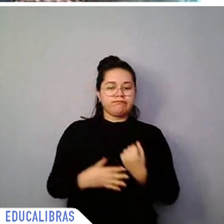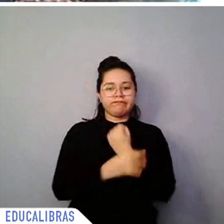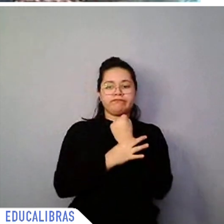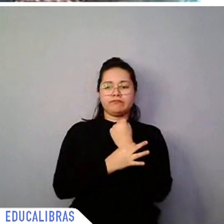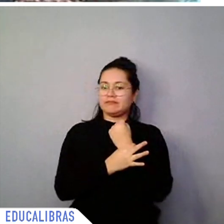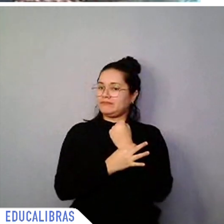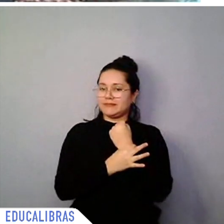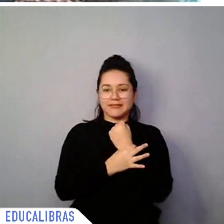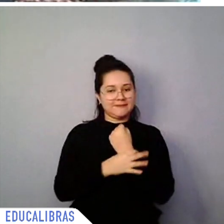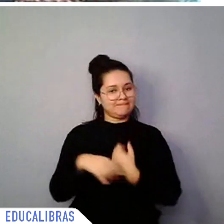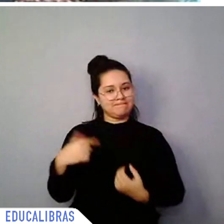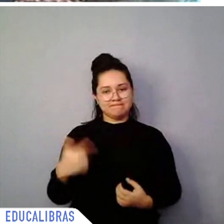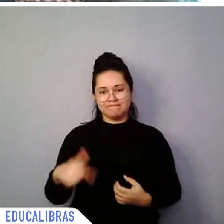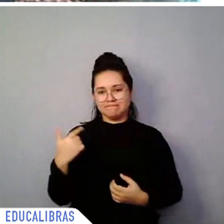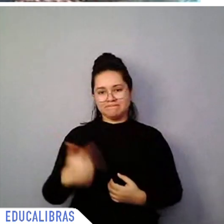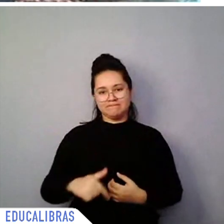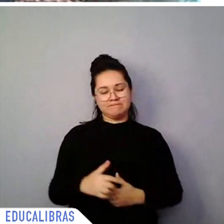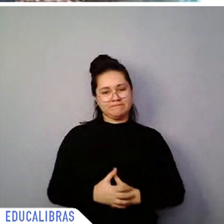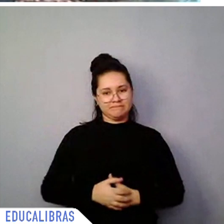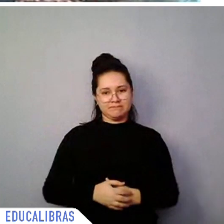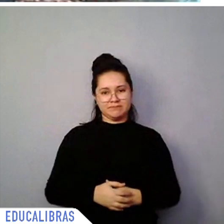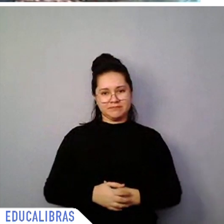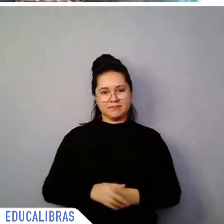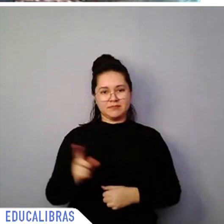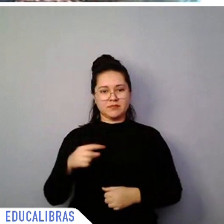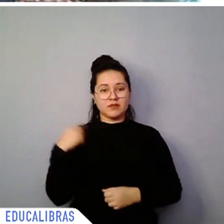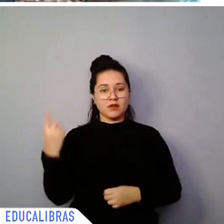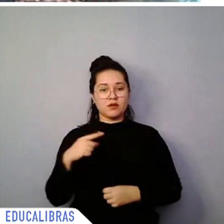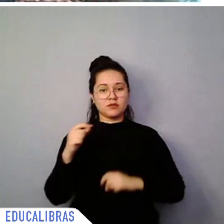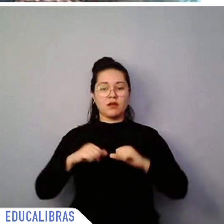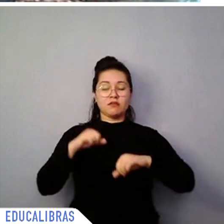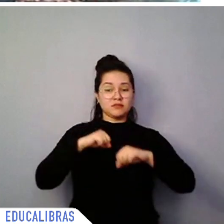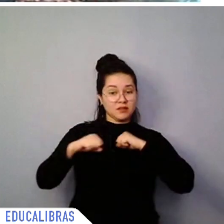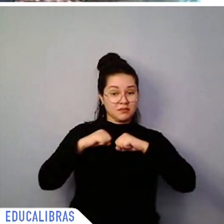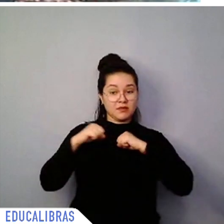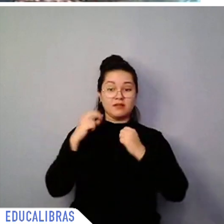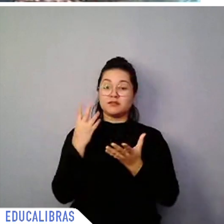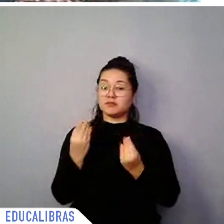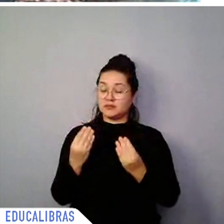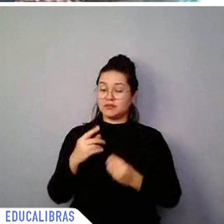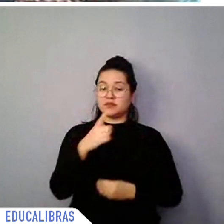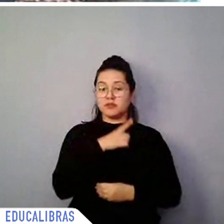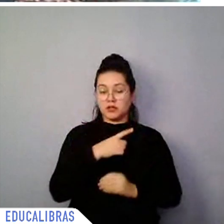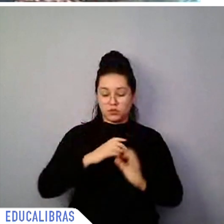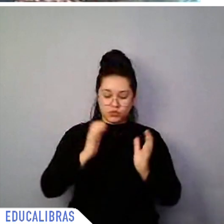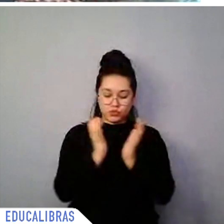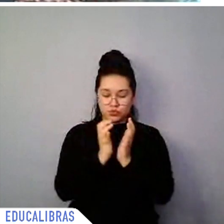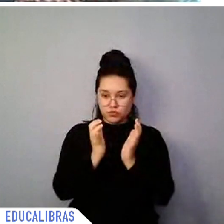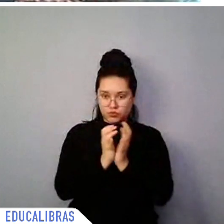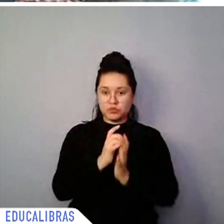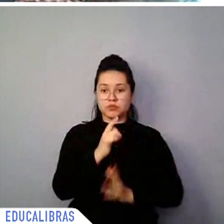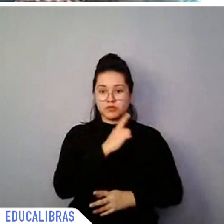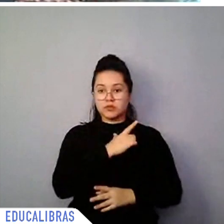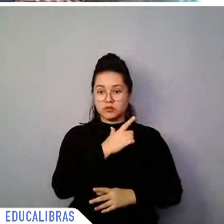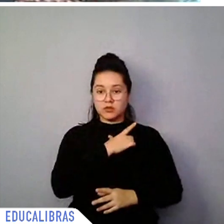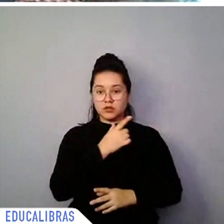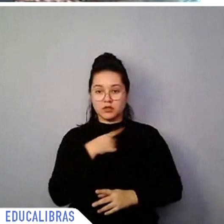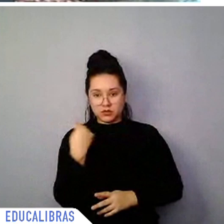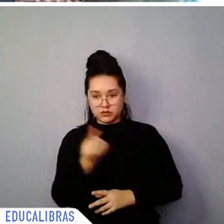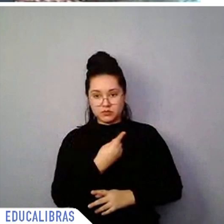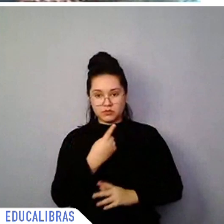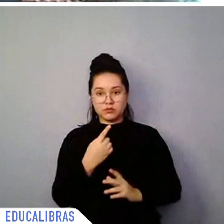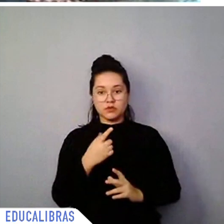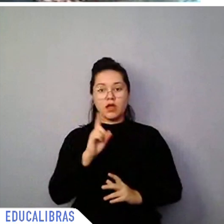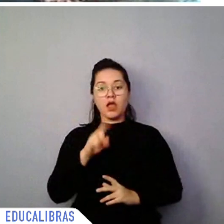false sensation of security, because if us here working with communication, we debate this a lot.